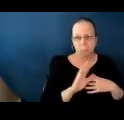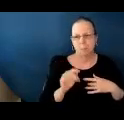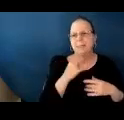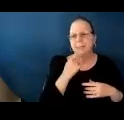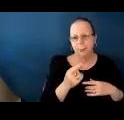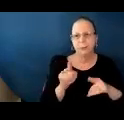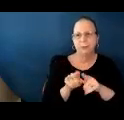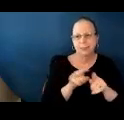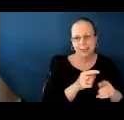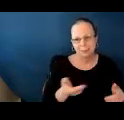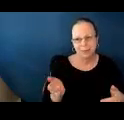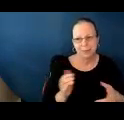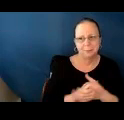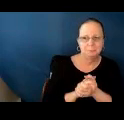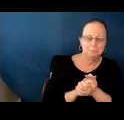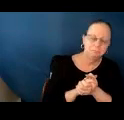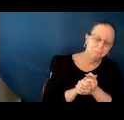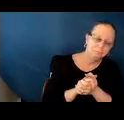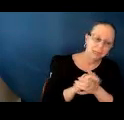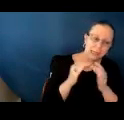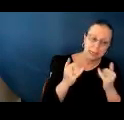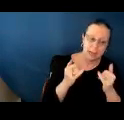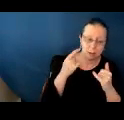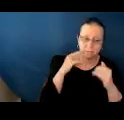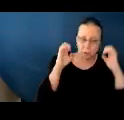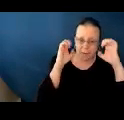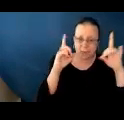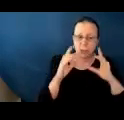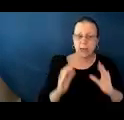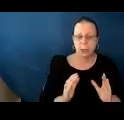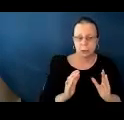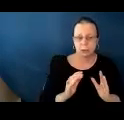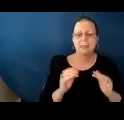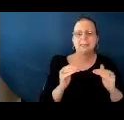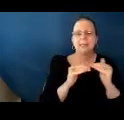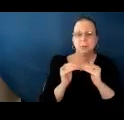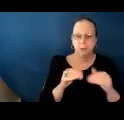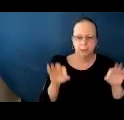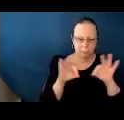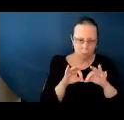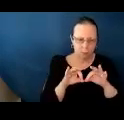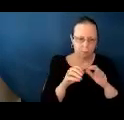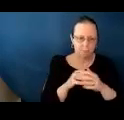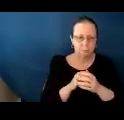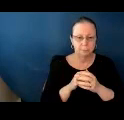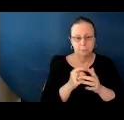thing. Now, for educators, it's equally important, right? And so